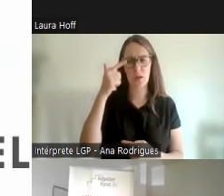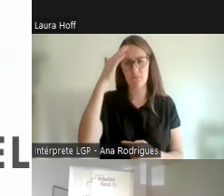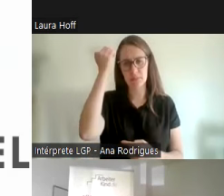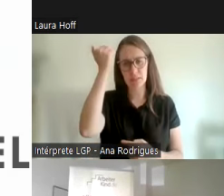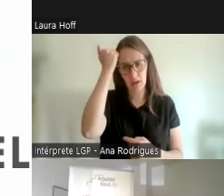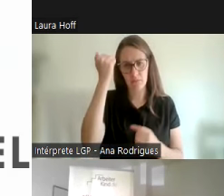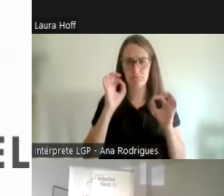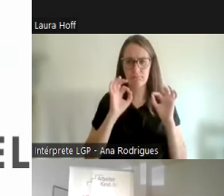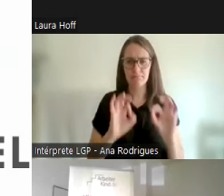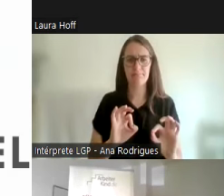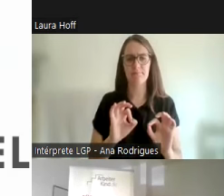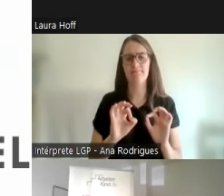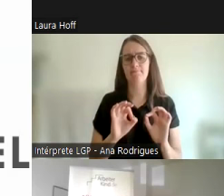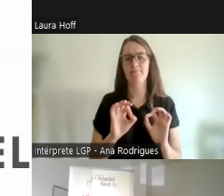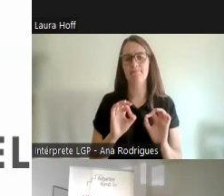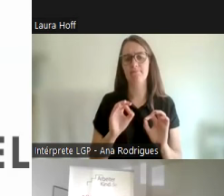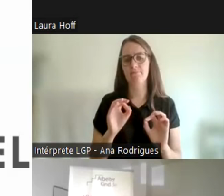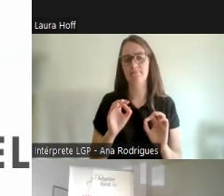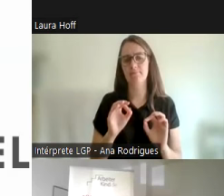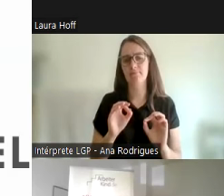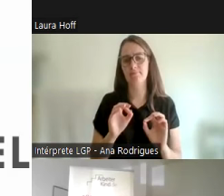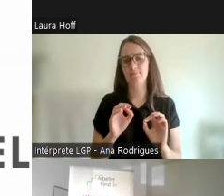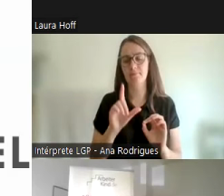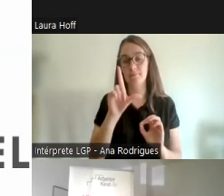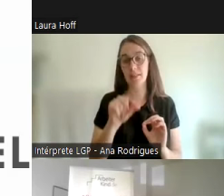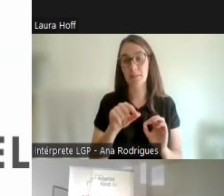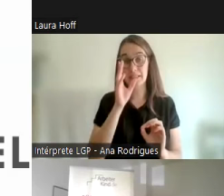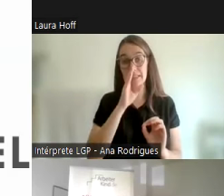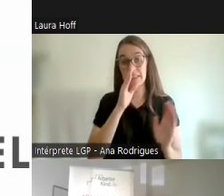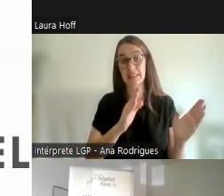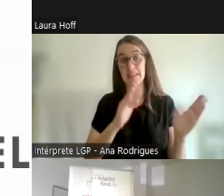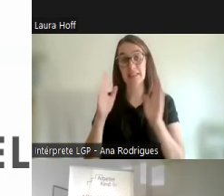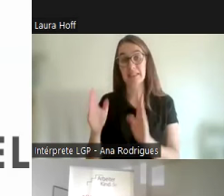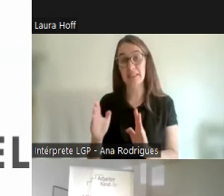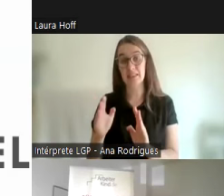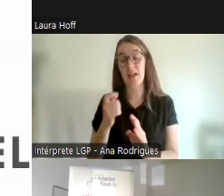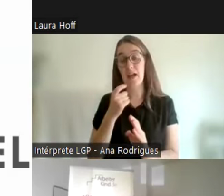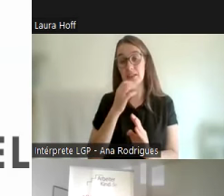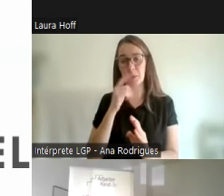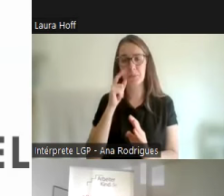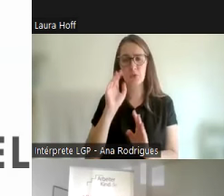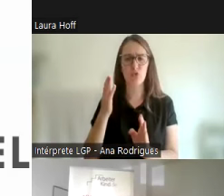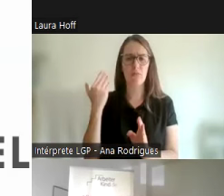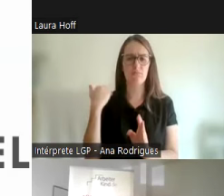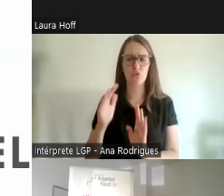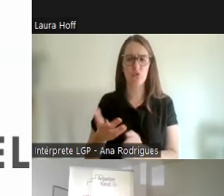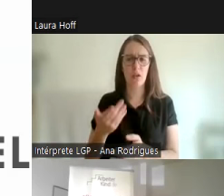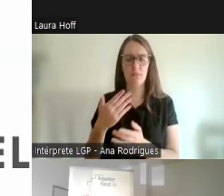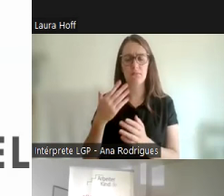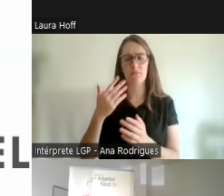beginning will graduate with a master's. On the side of children or students whose parents have college